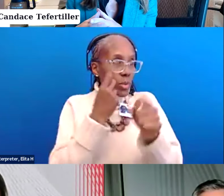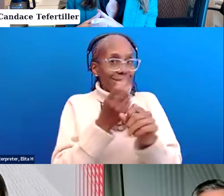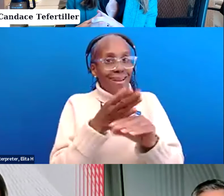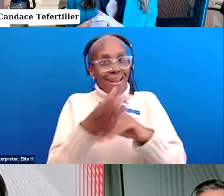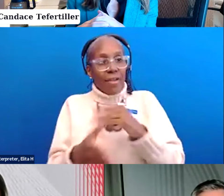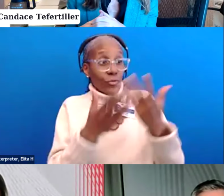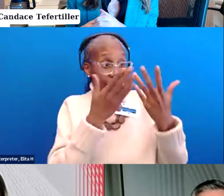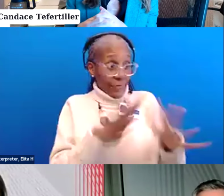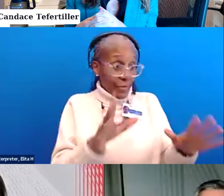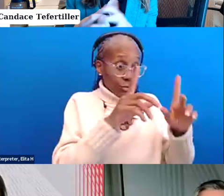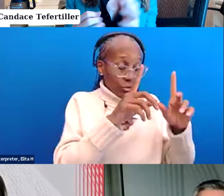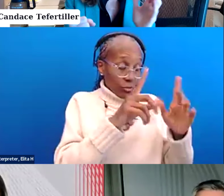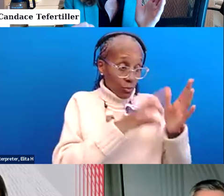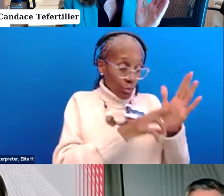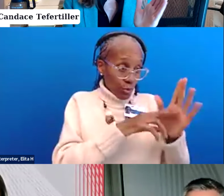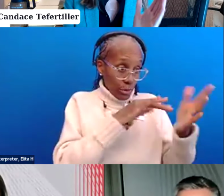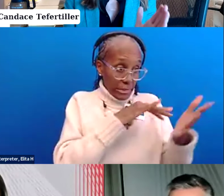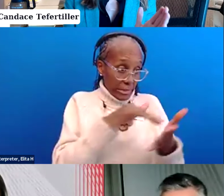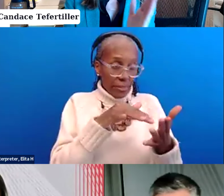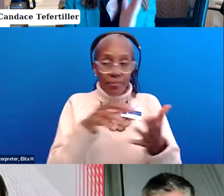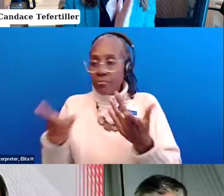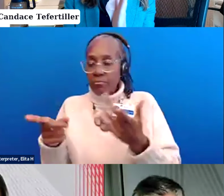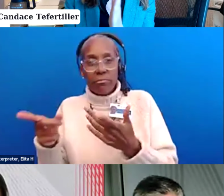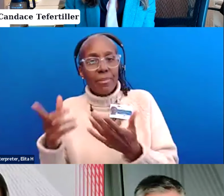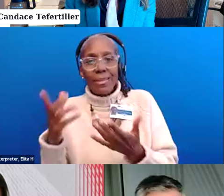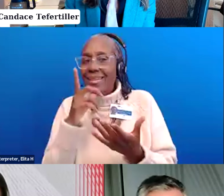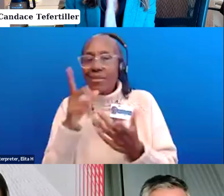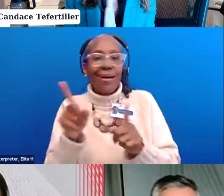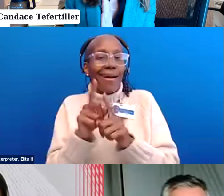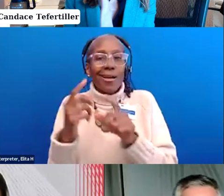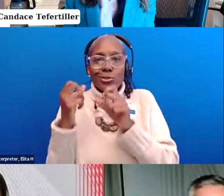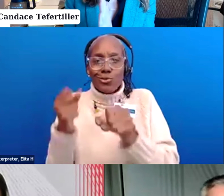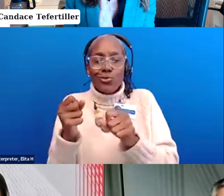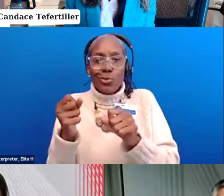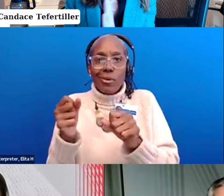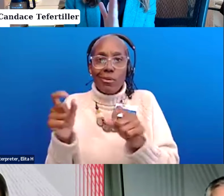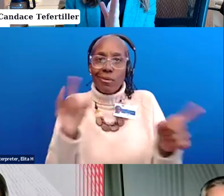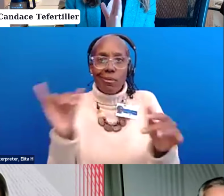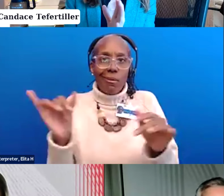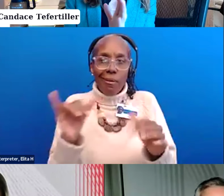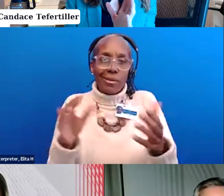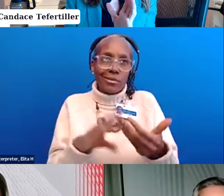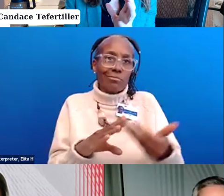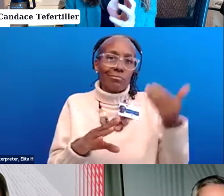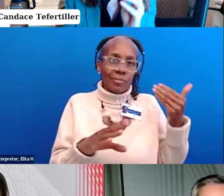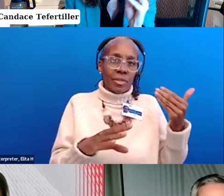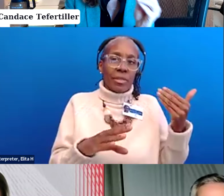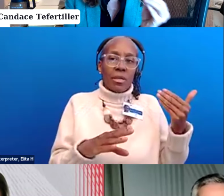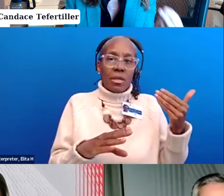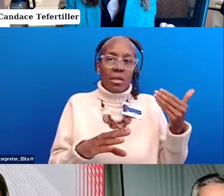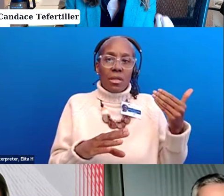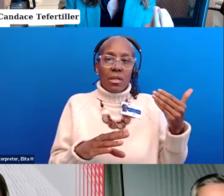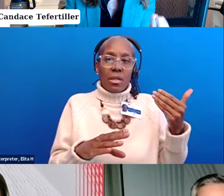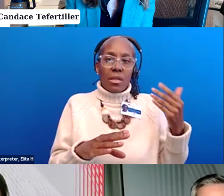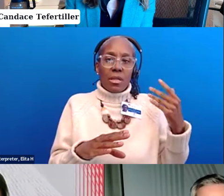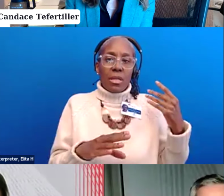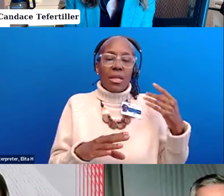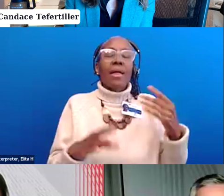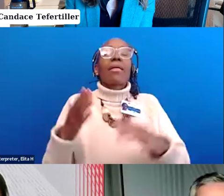they completed the trial. Maybe they weren't as strong as they initially their benefits, they